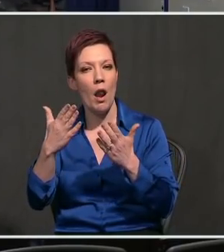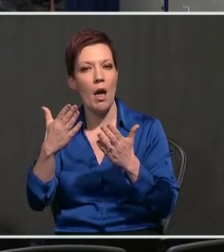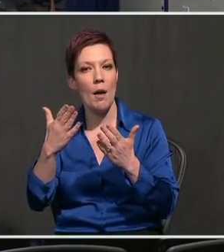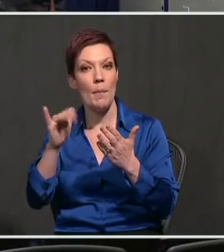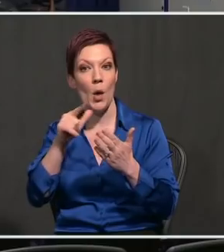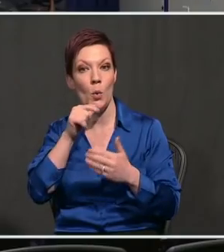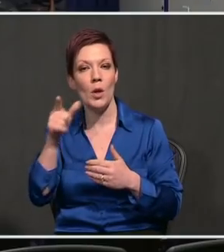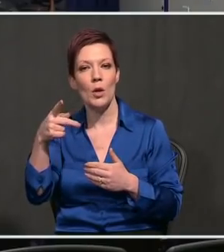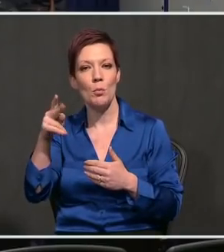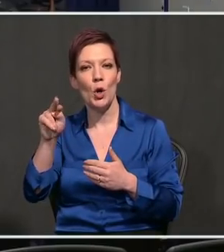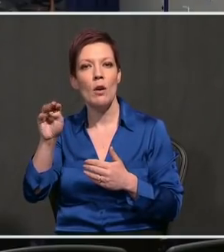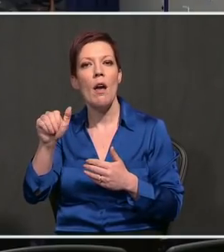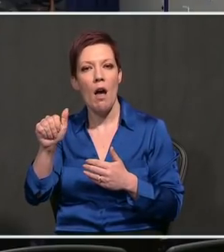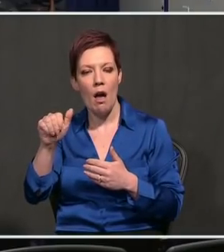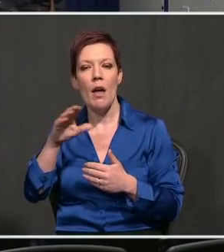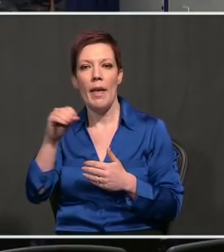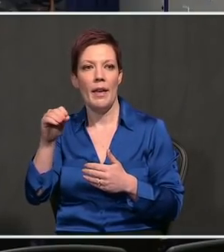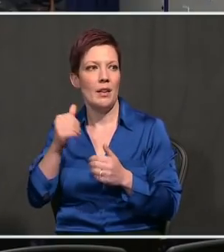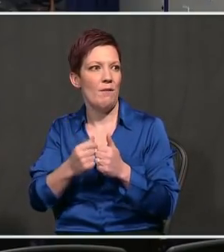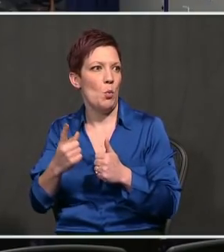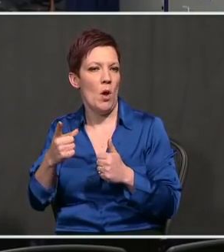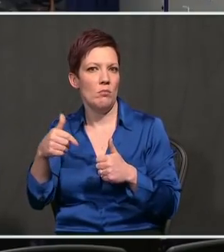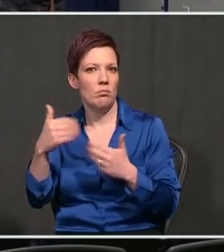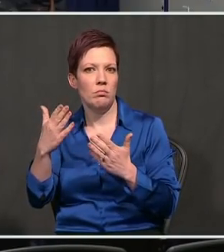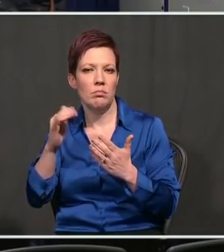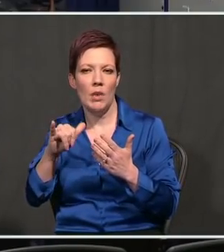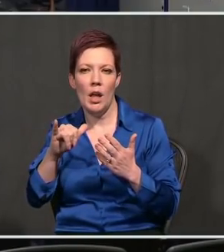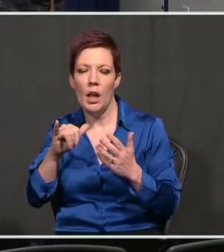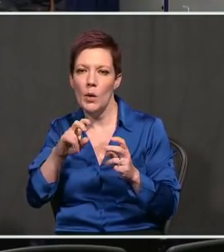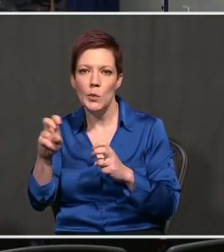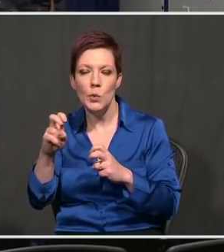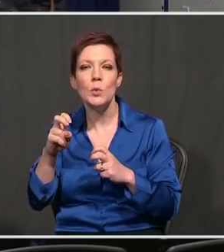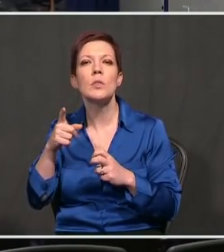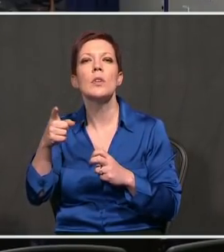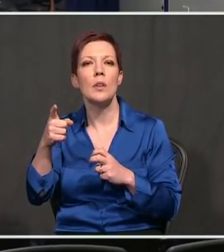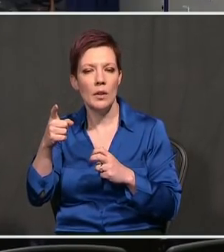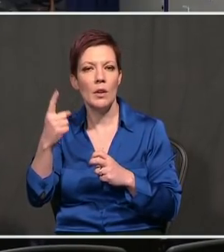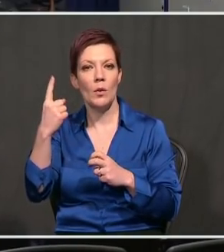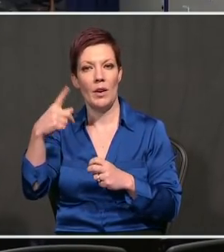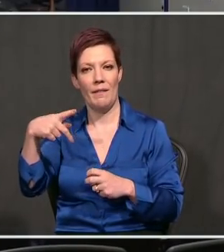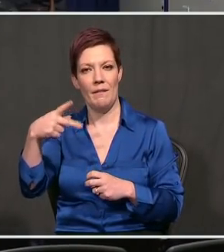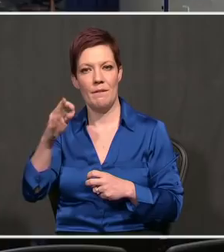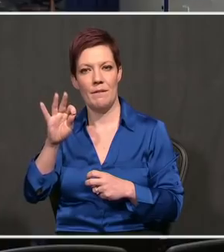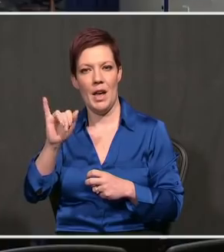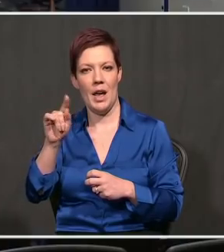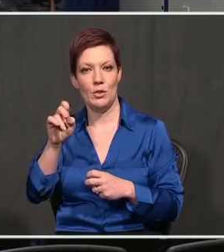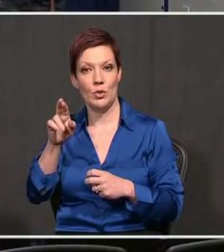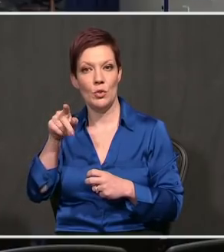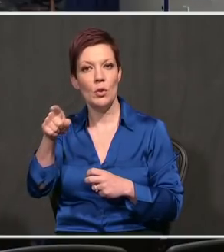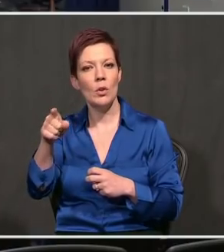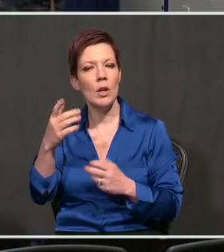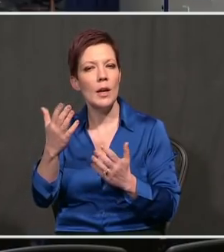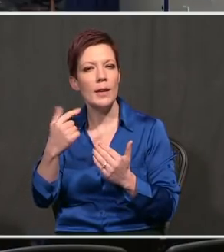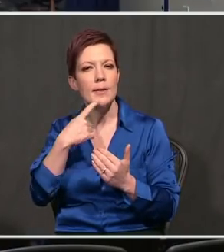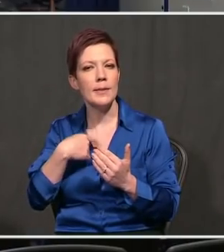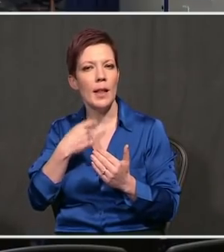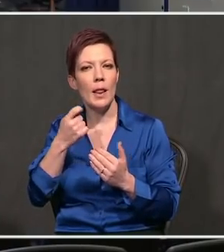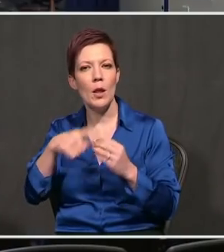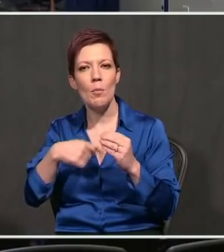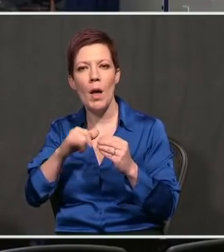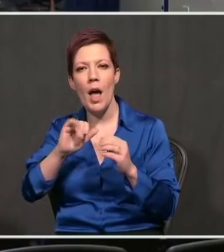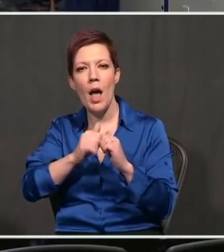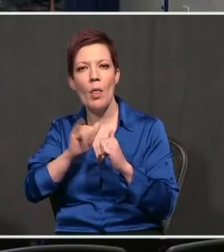General Perna and everyone, particularly the cold chain requirements for Pfizer. Walk us through a bit on how each of your